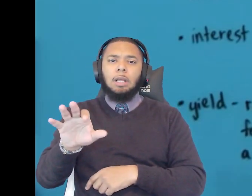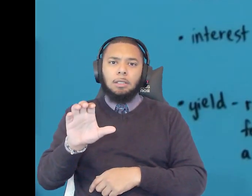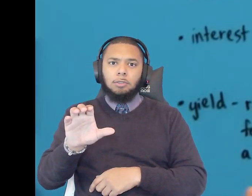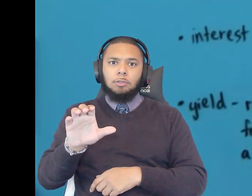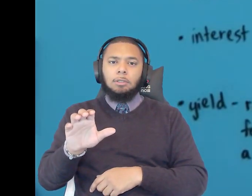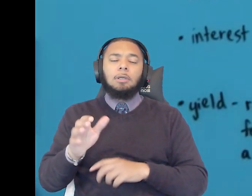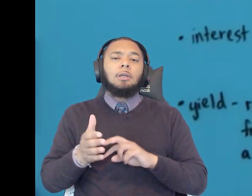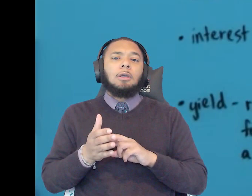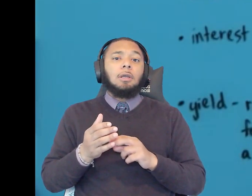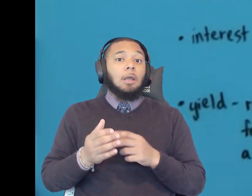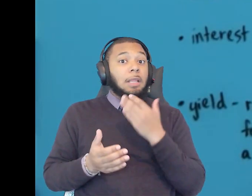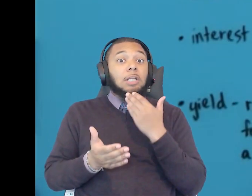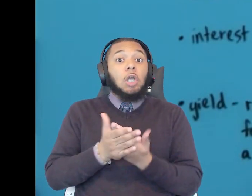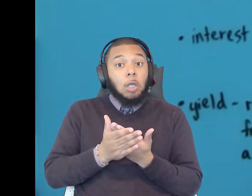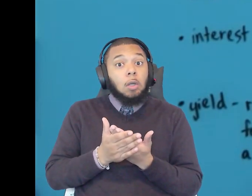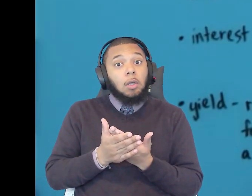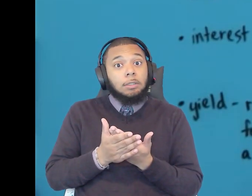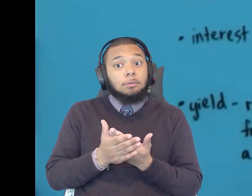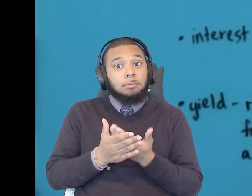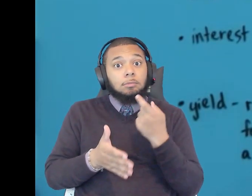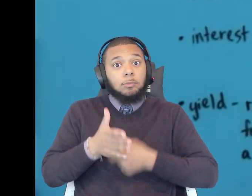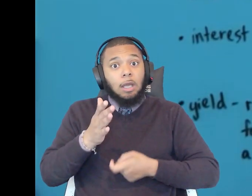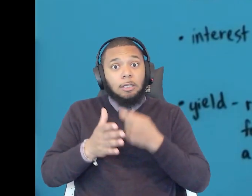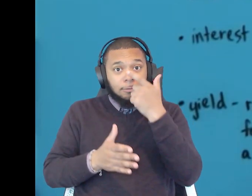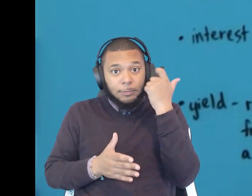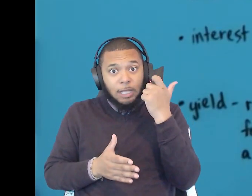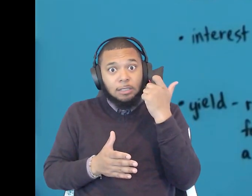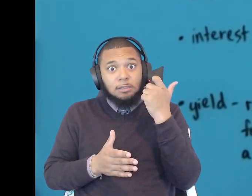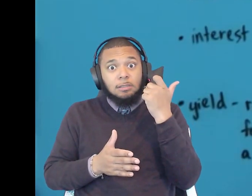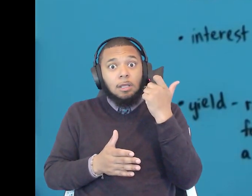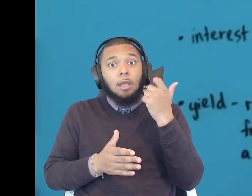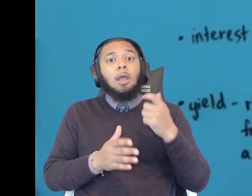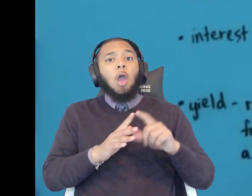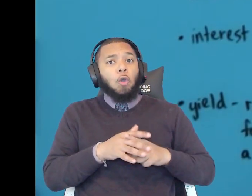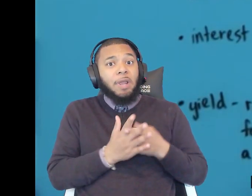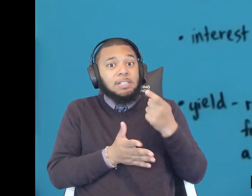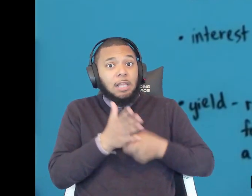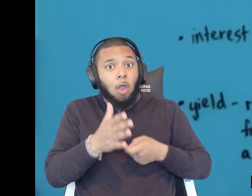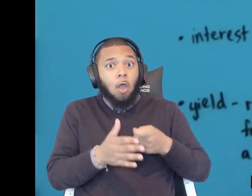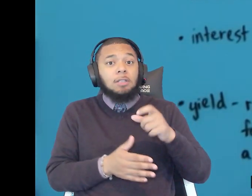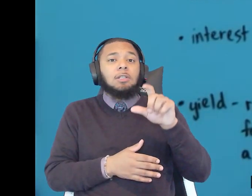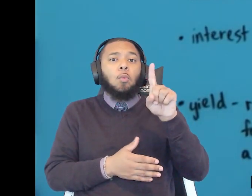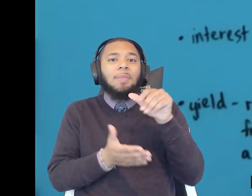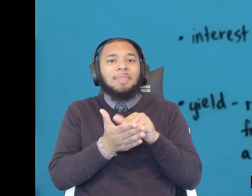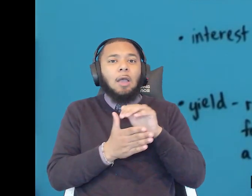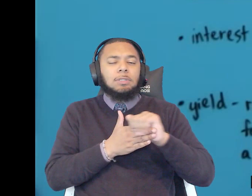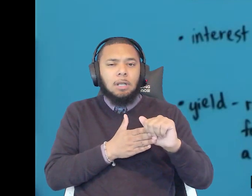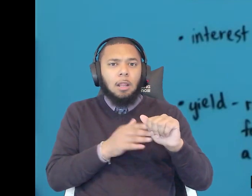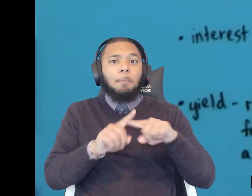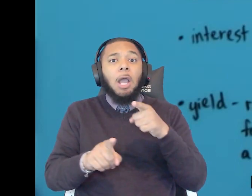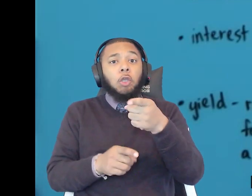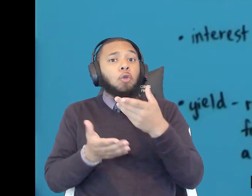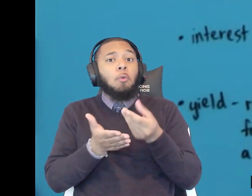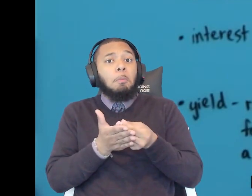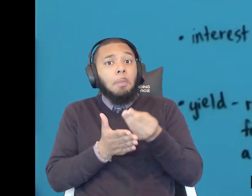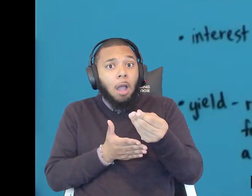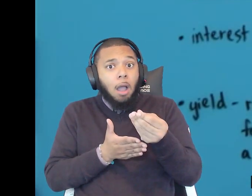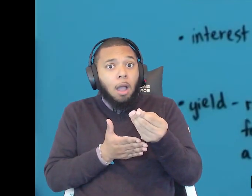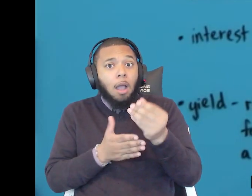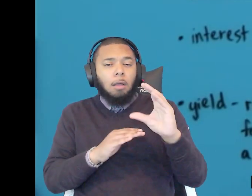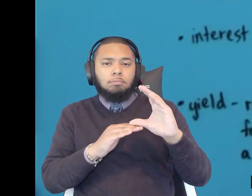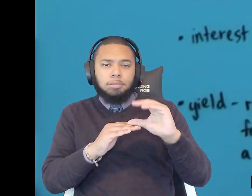bond, relatively speaking, because it was initially issued at $1,000, but you were able to buy it at a discount,